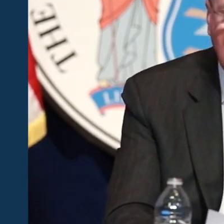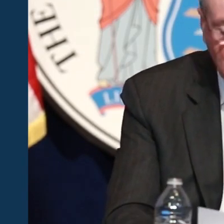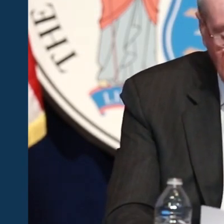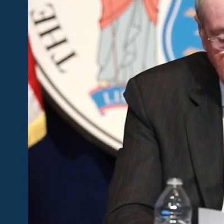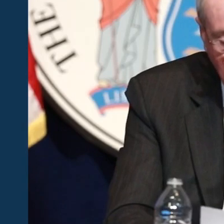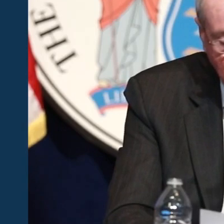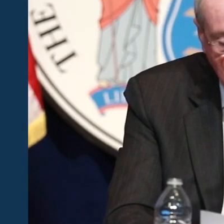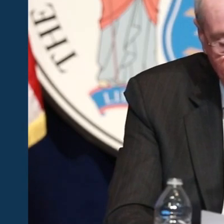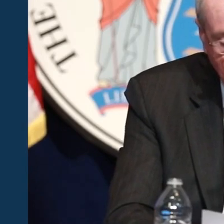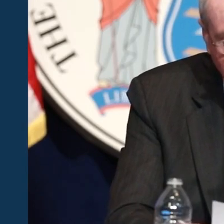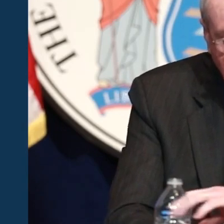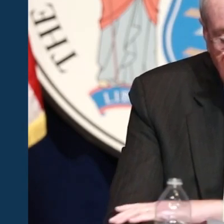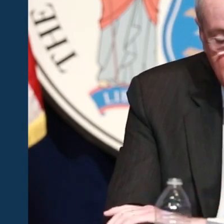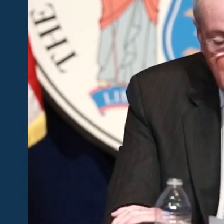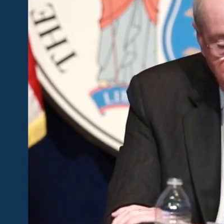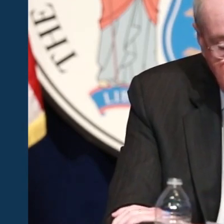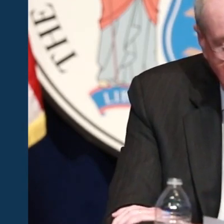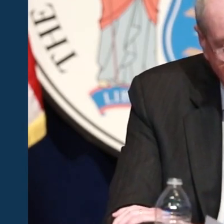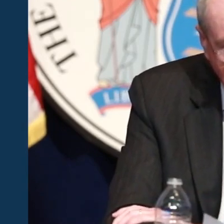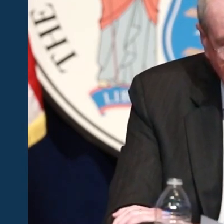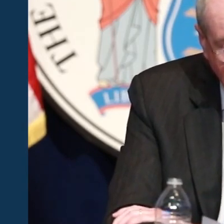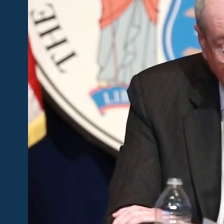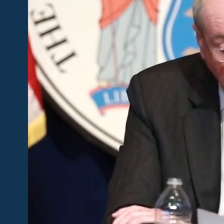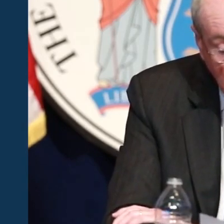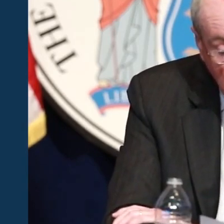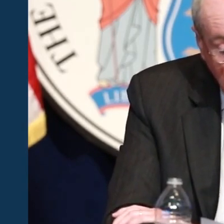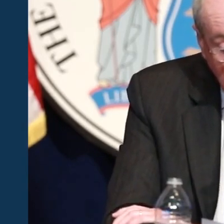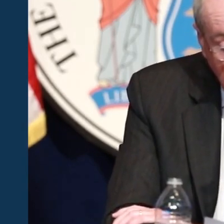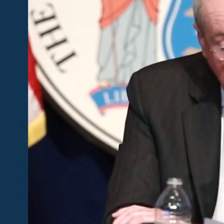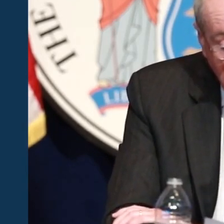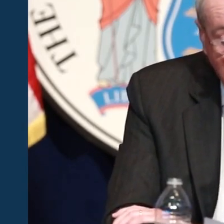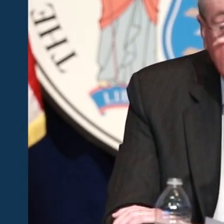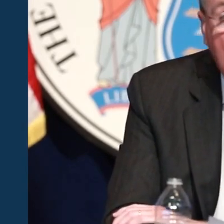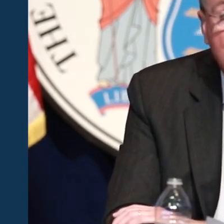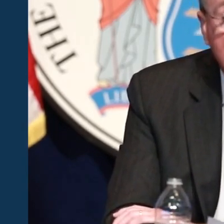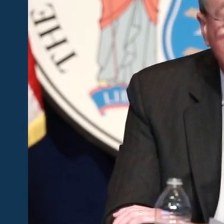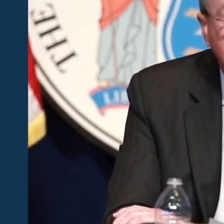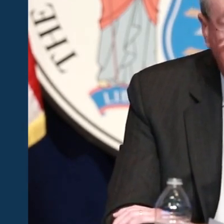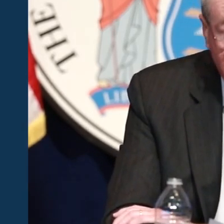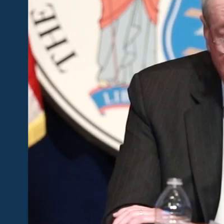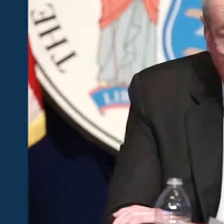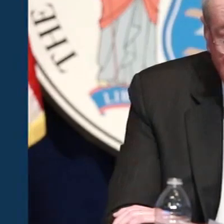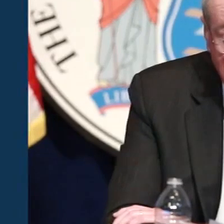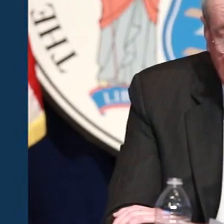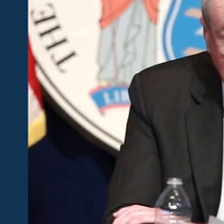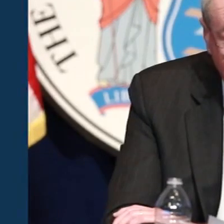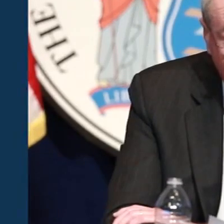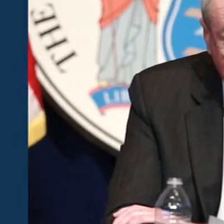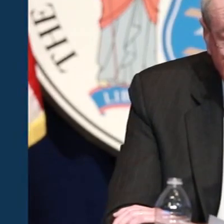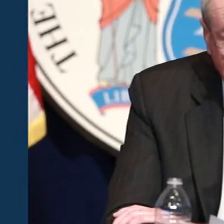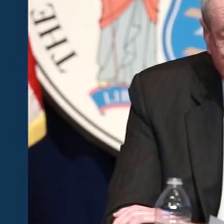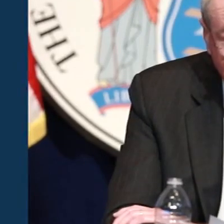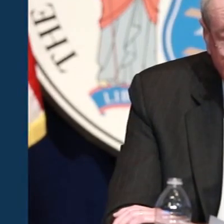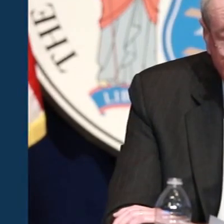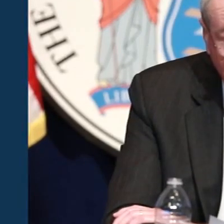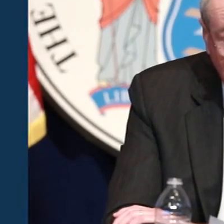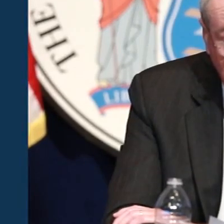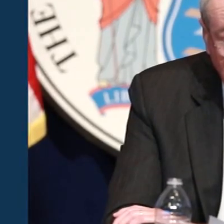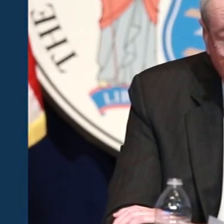switching gears again on the topic of PPE and ventilators. As we announced yesterday, another 200 ventilators have been delivered